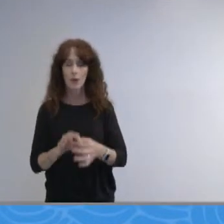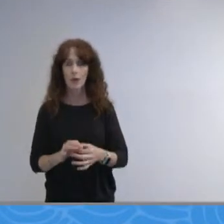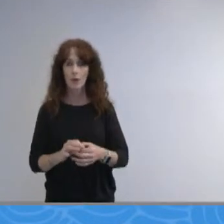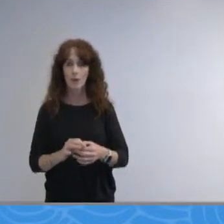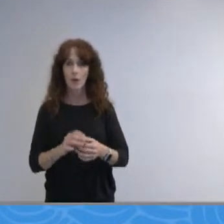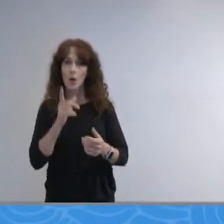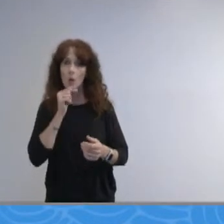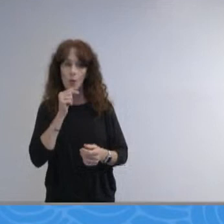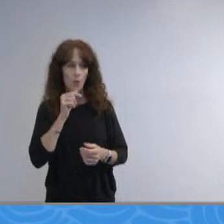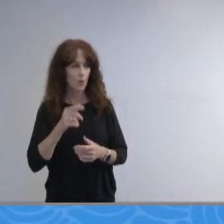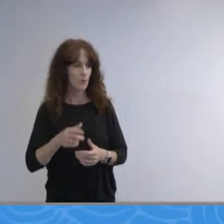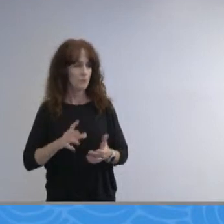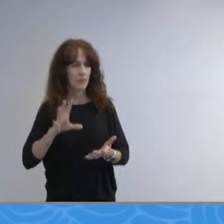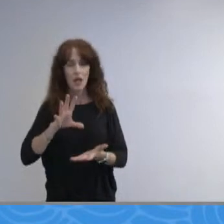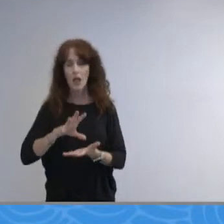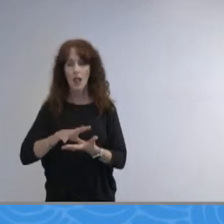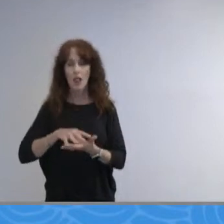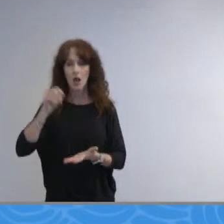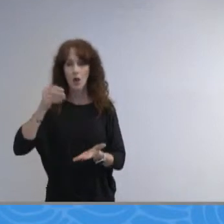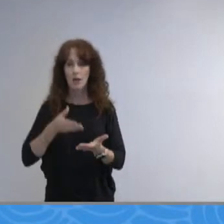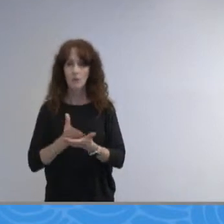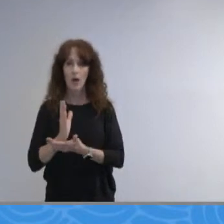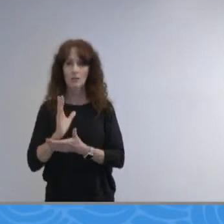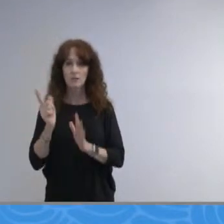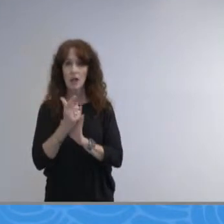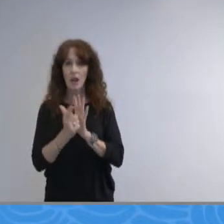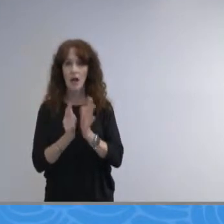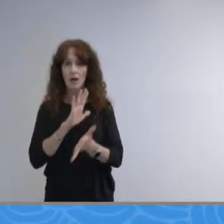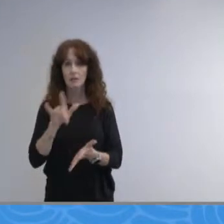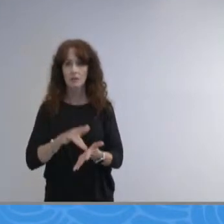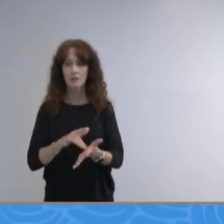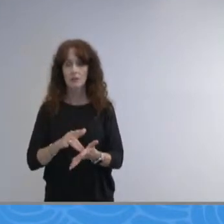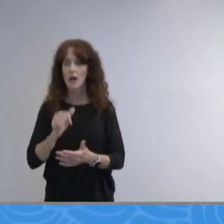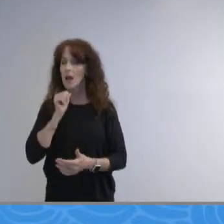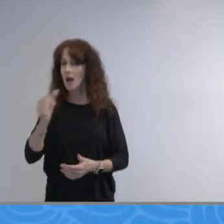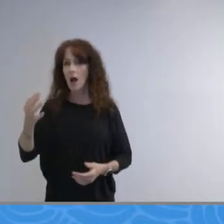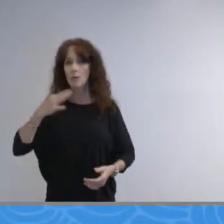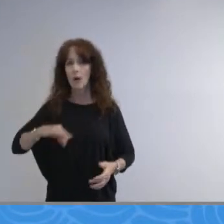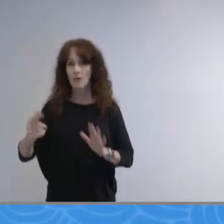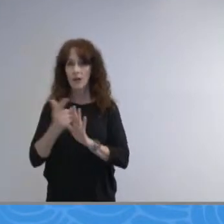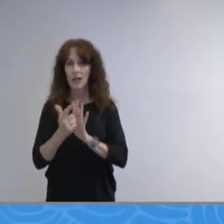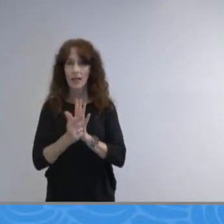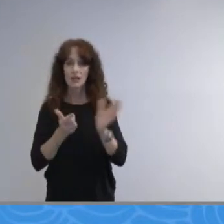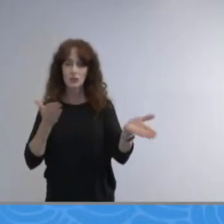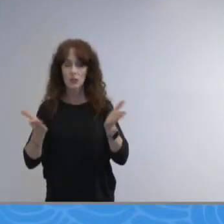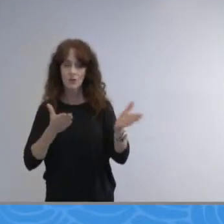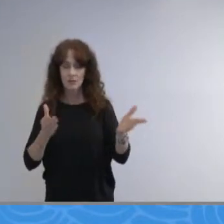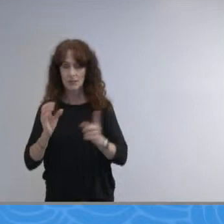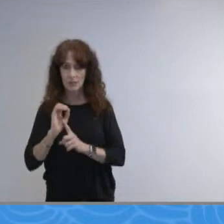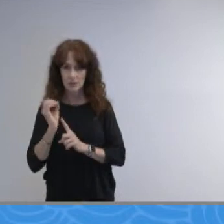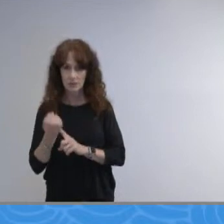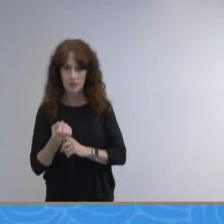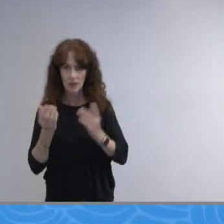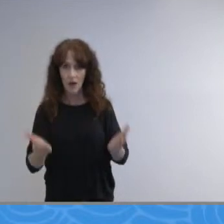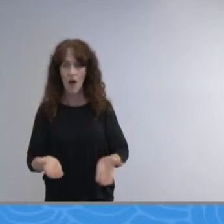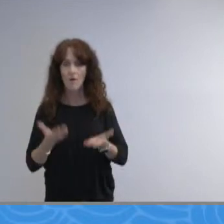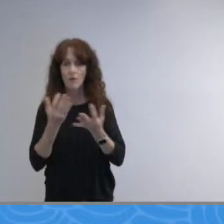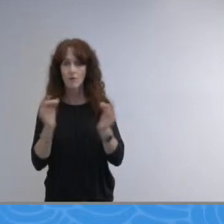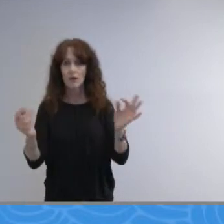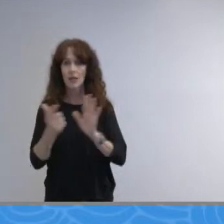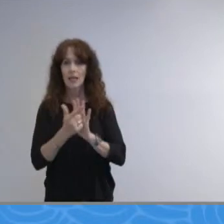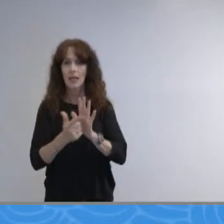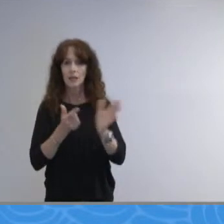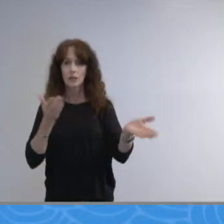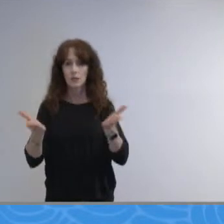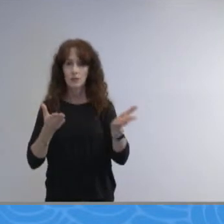we are at Learning Rights Law Center, we are a nonprofit legal services organization. We offer free legal